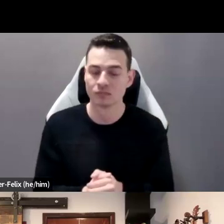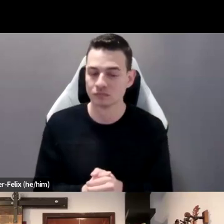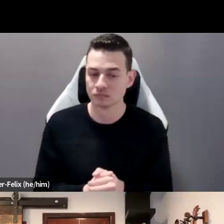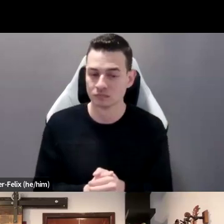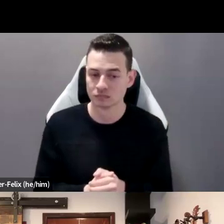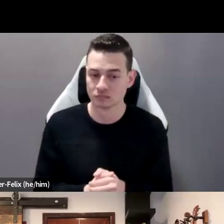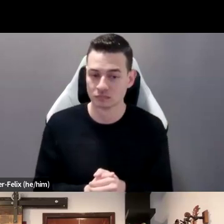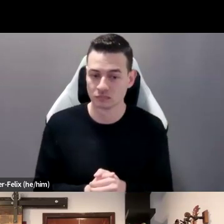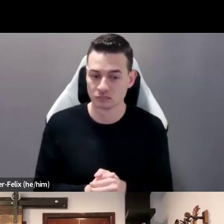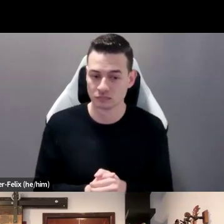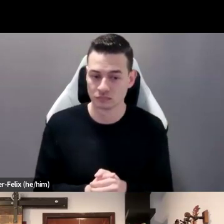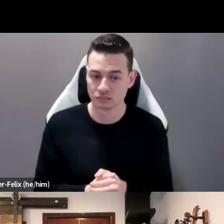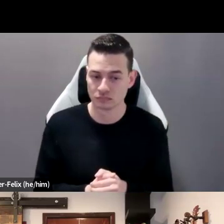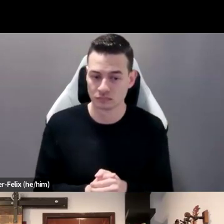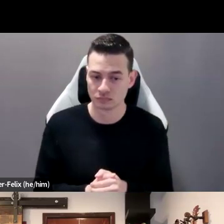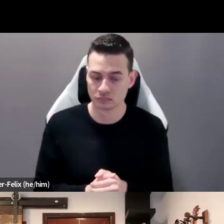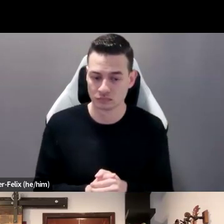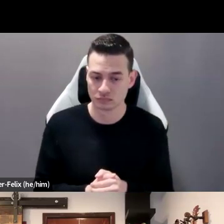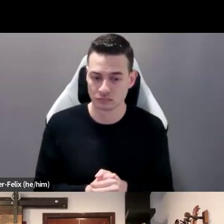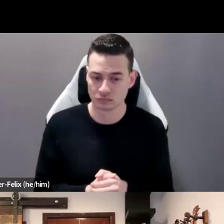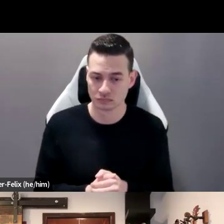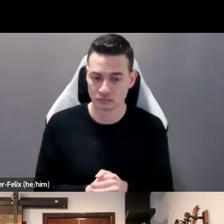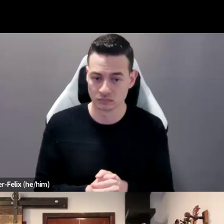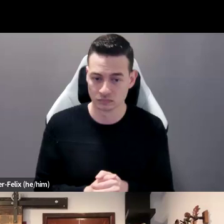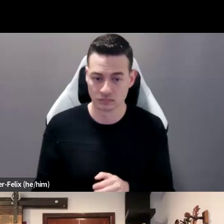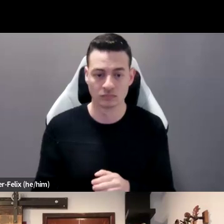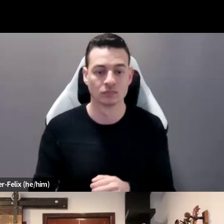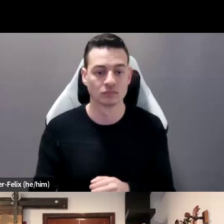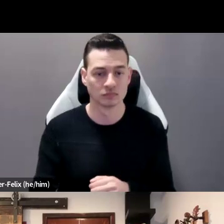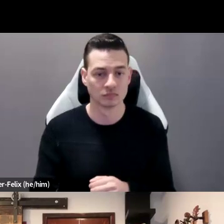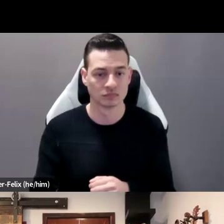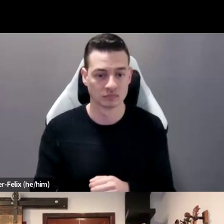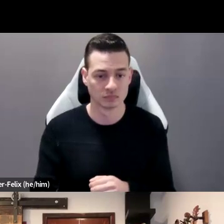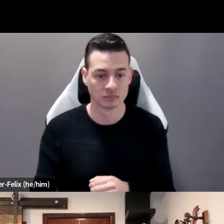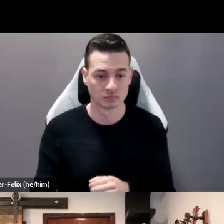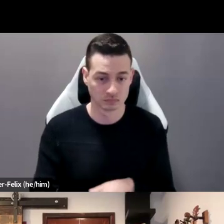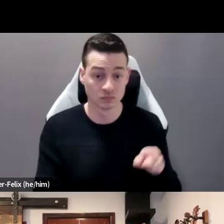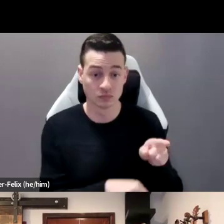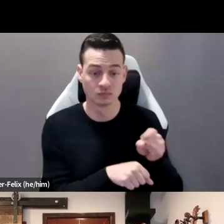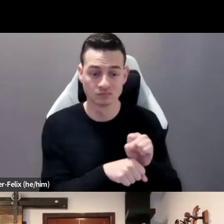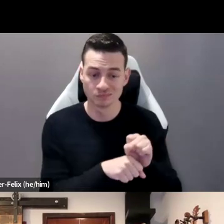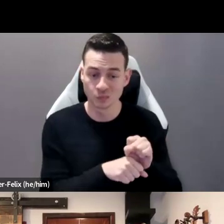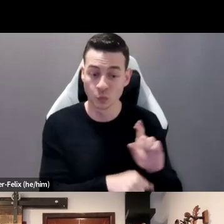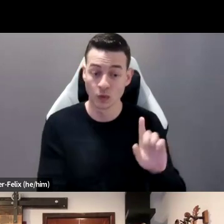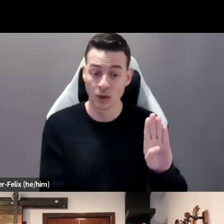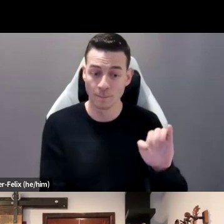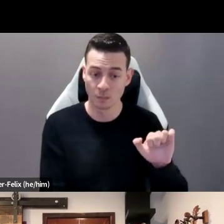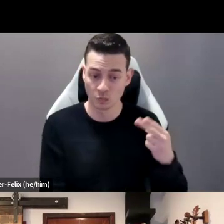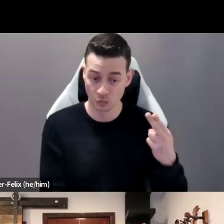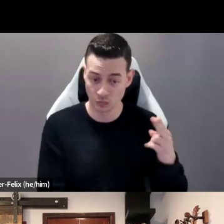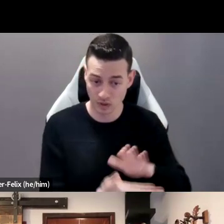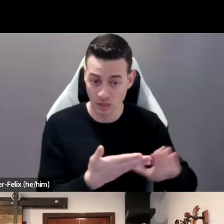And we had been thinking about it for a while, and then we found ourselves in the current moment